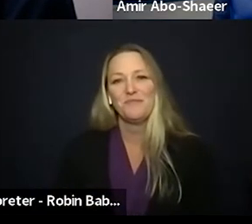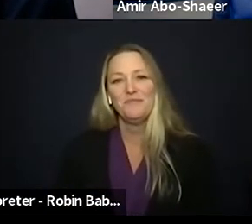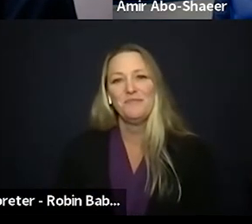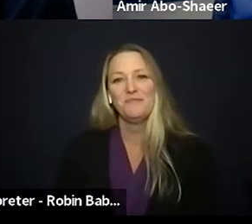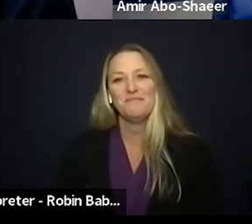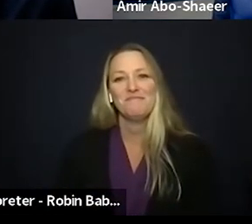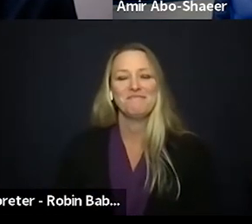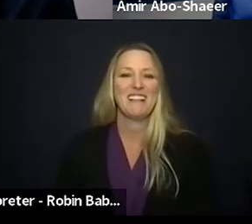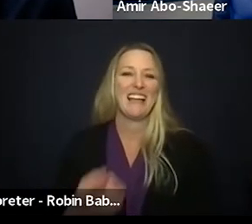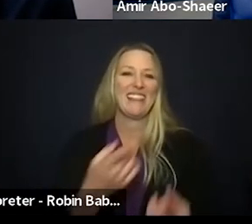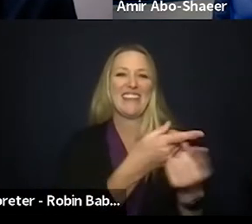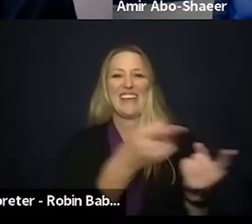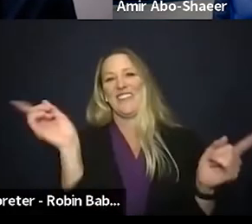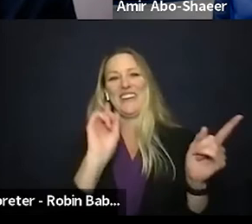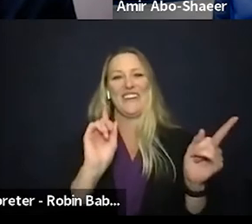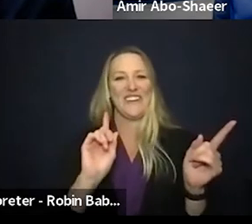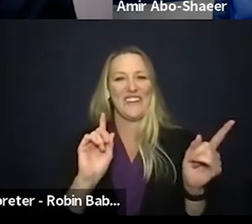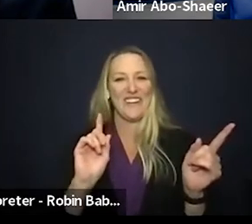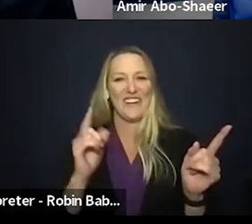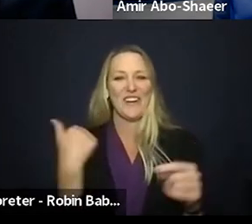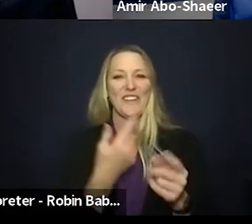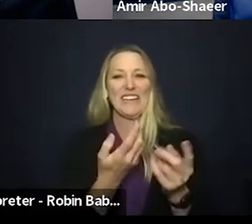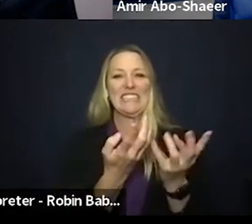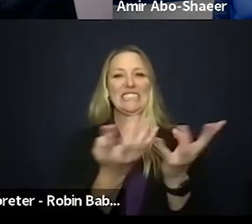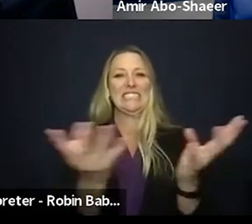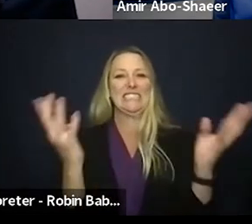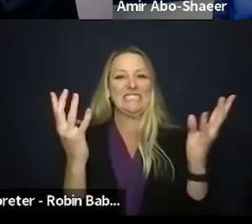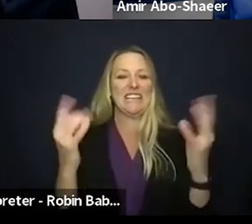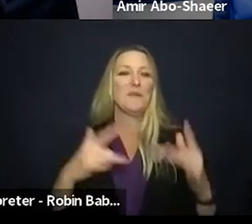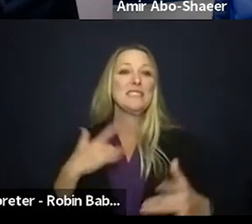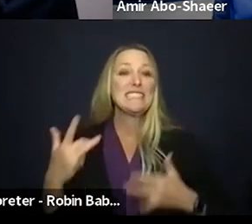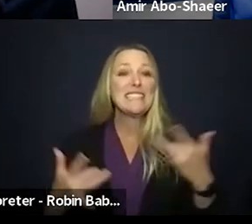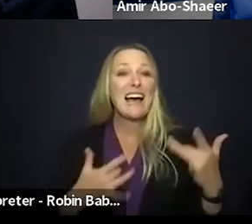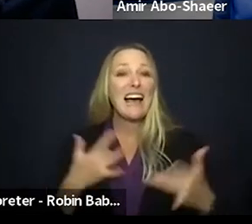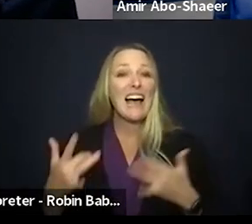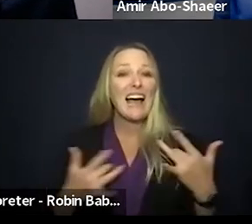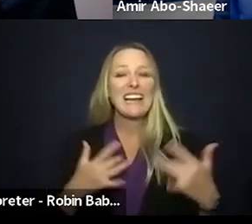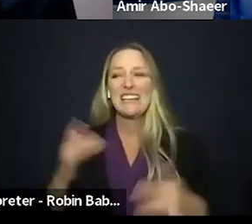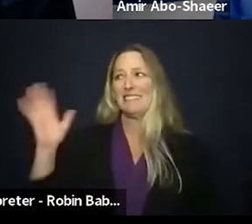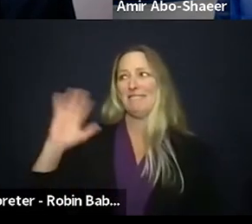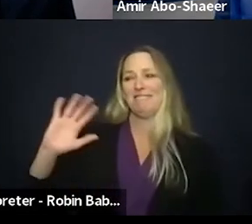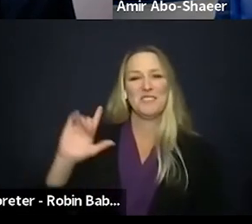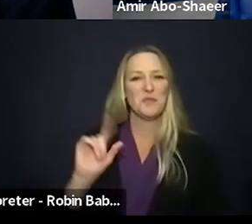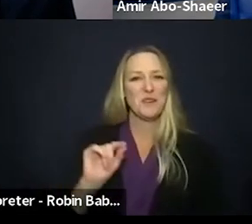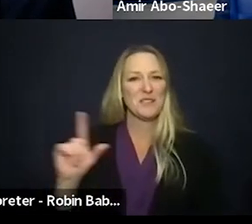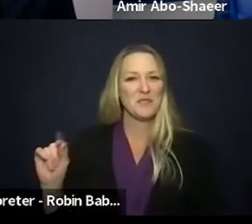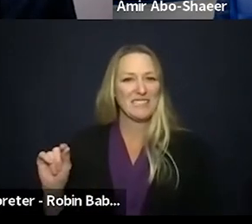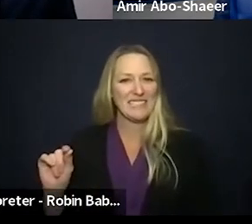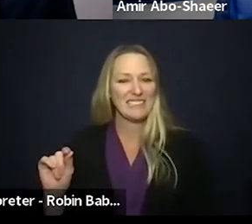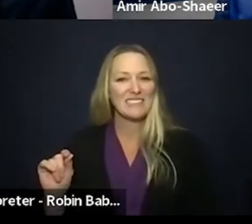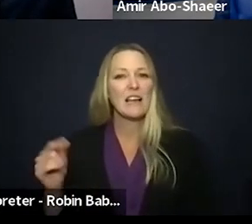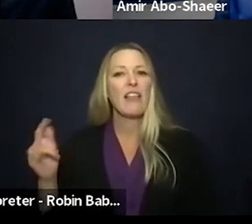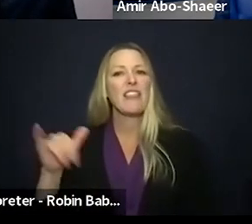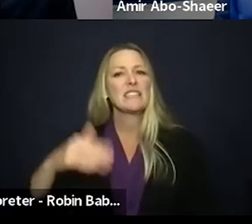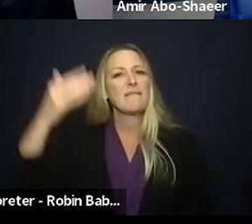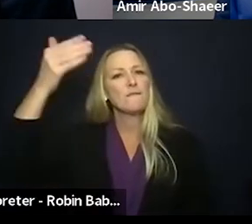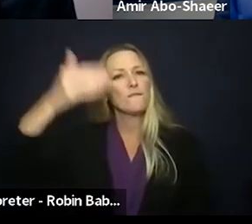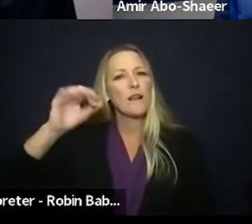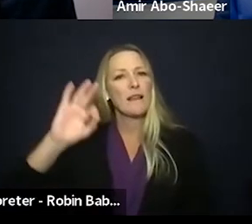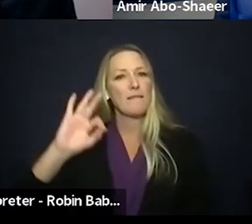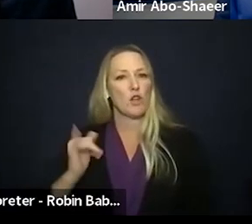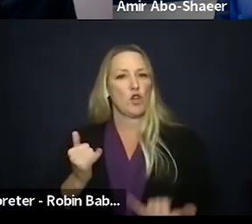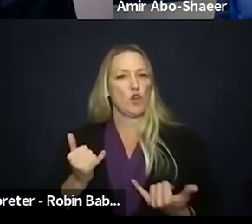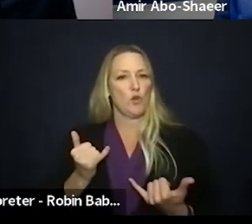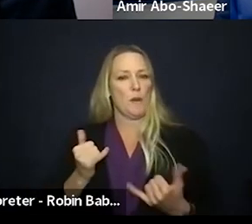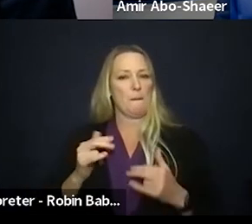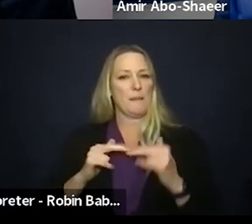there's our group standing out there in the dirt that was really exciting in 2020 just down there and that's right in front of our current facility